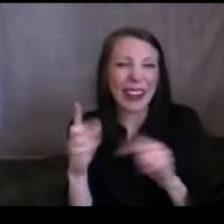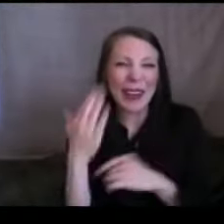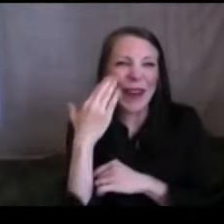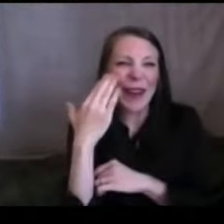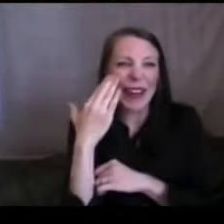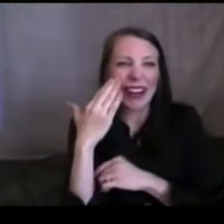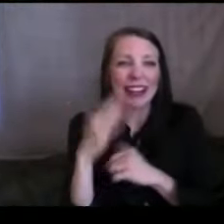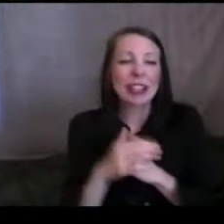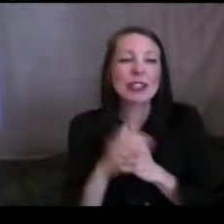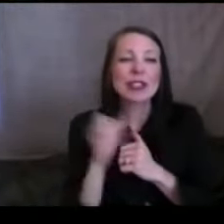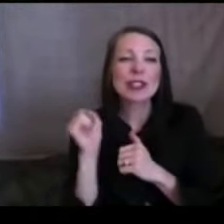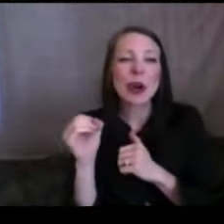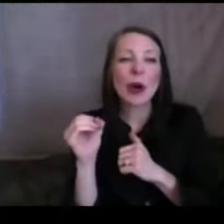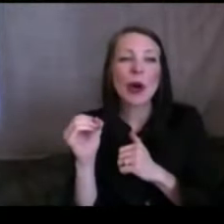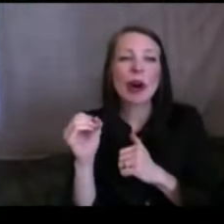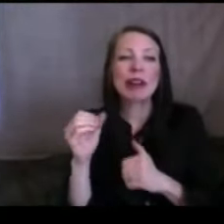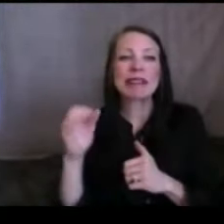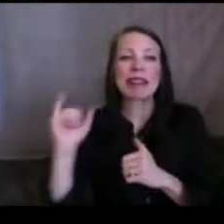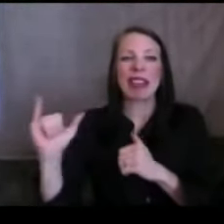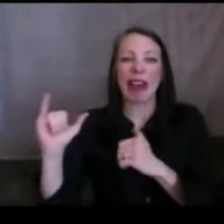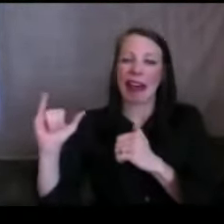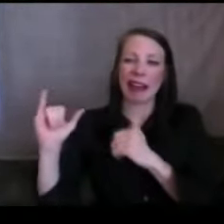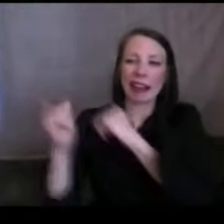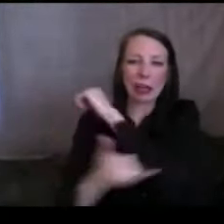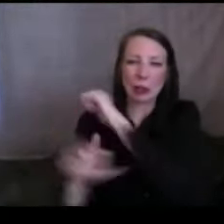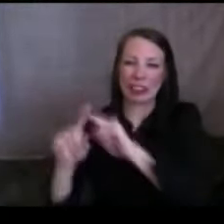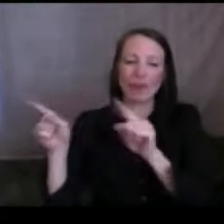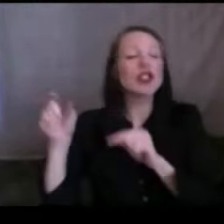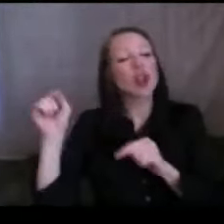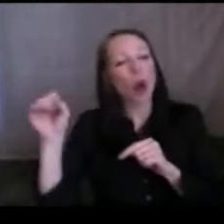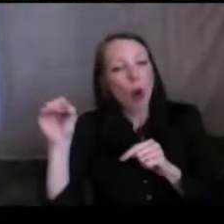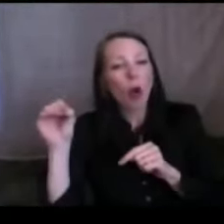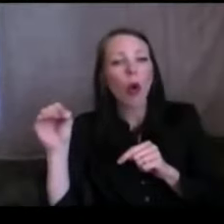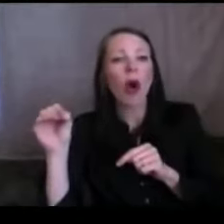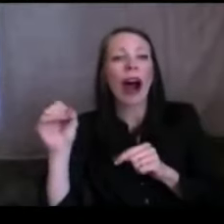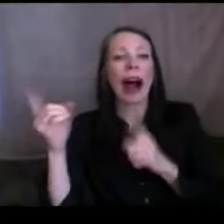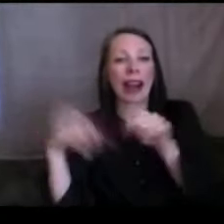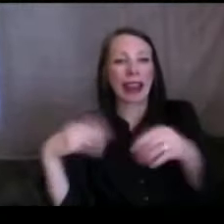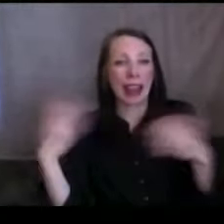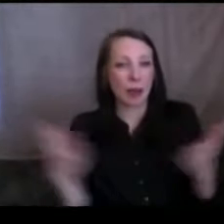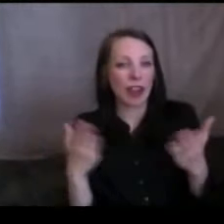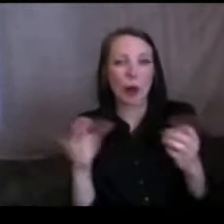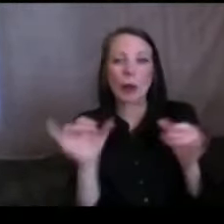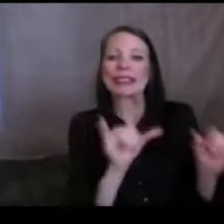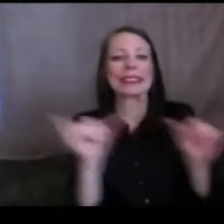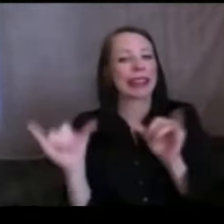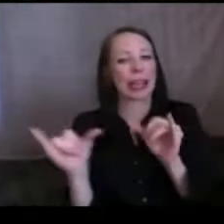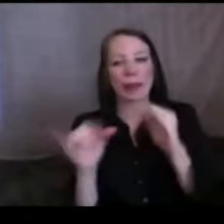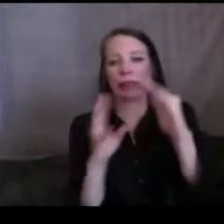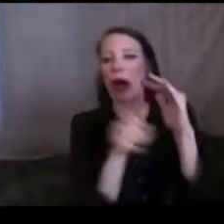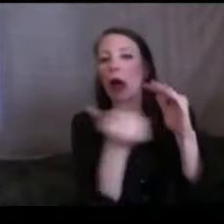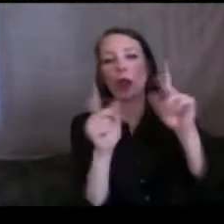communists. They took my country. So the reason I came here, just like immigrant,